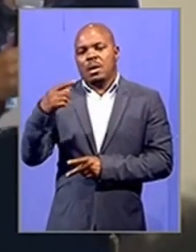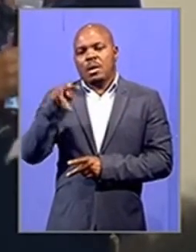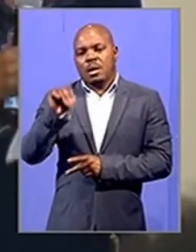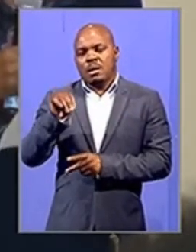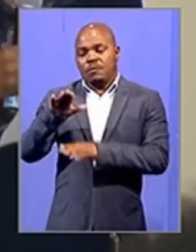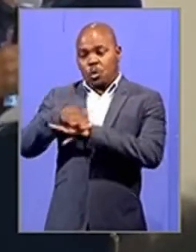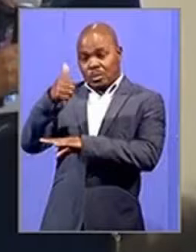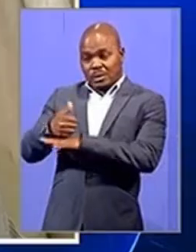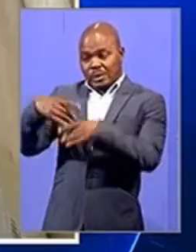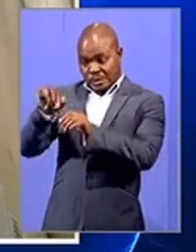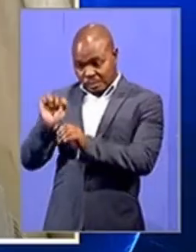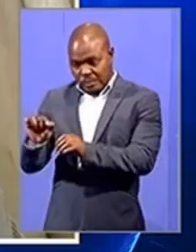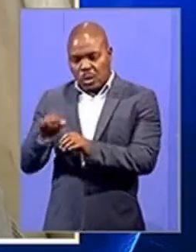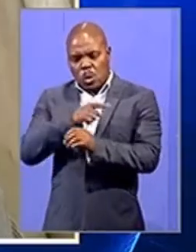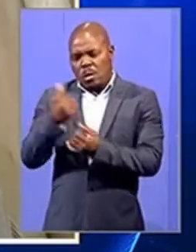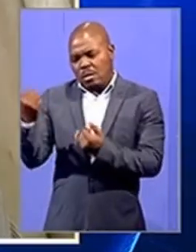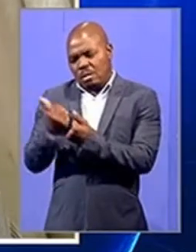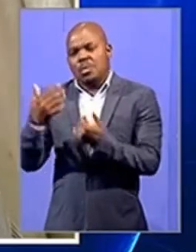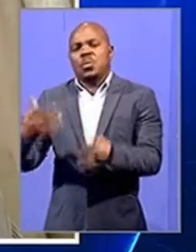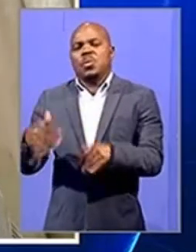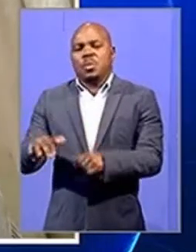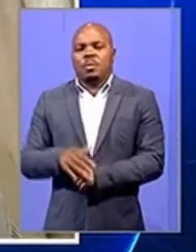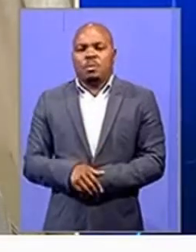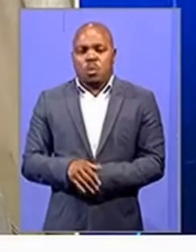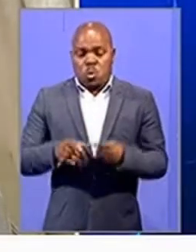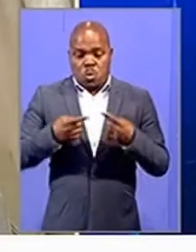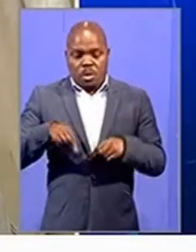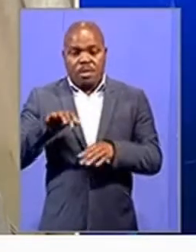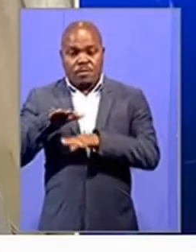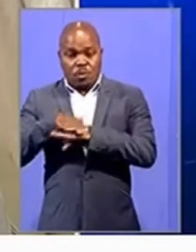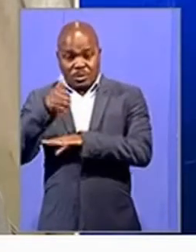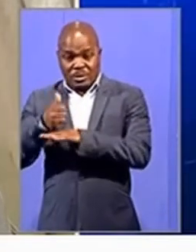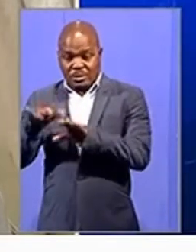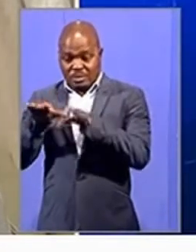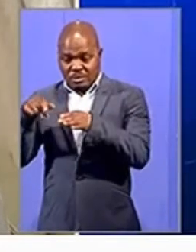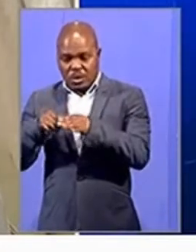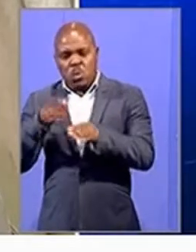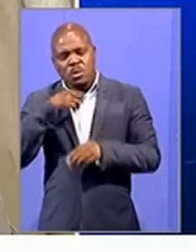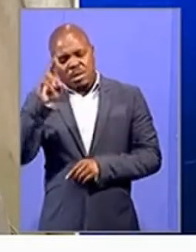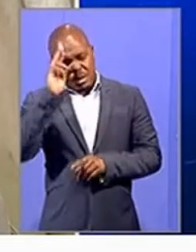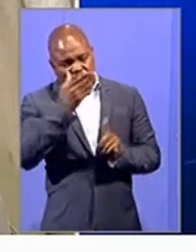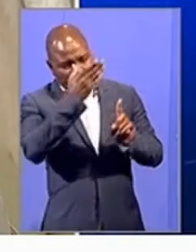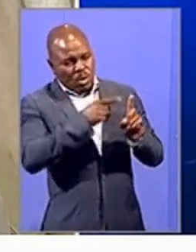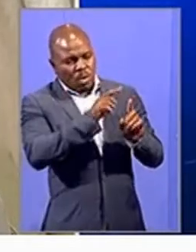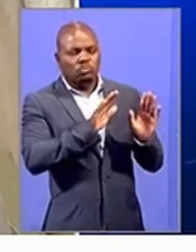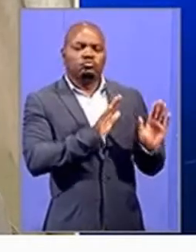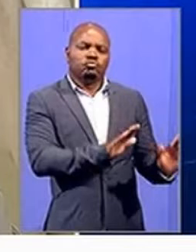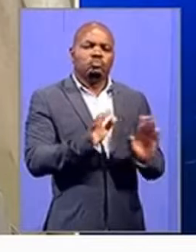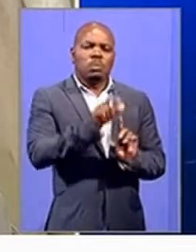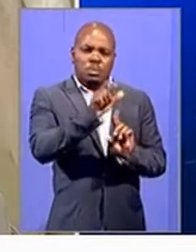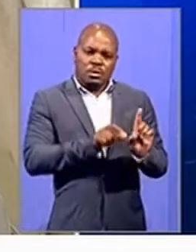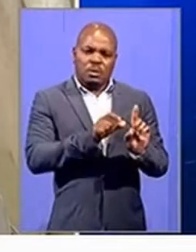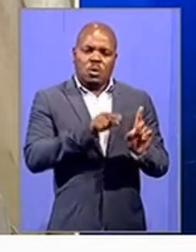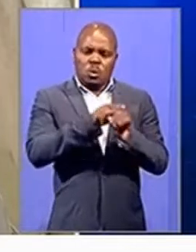la ga Mlangeni. As a foundation, we are going to remember her as a very humble person, a